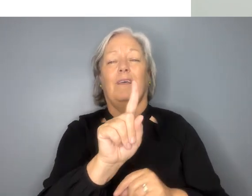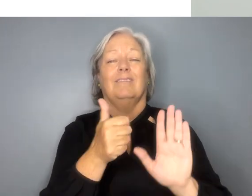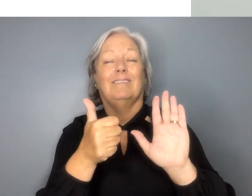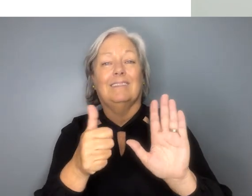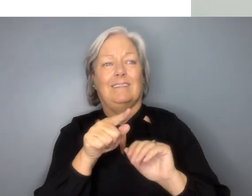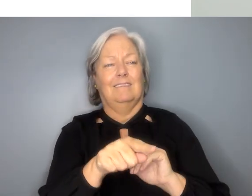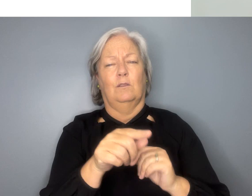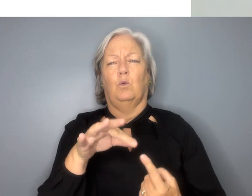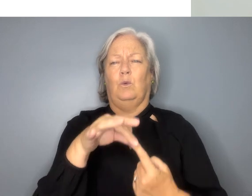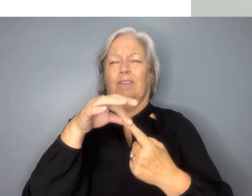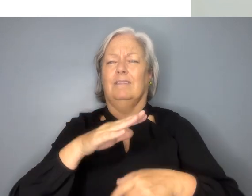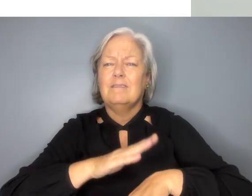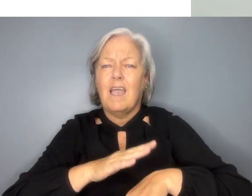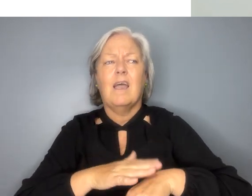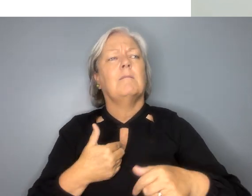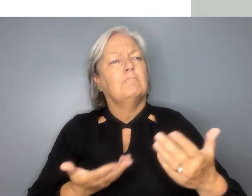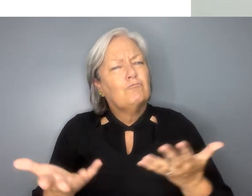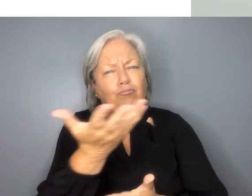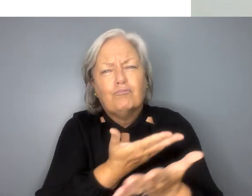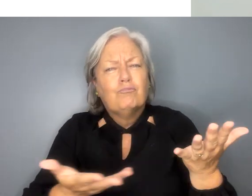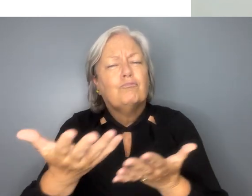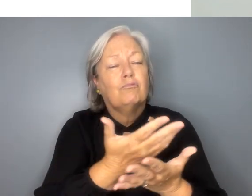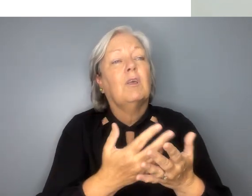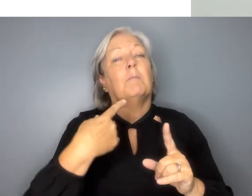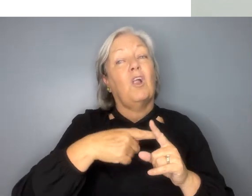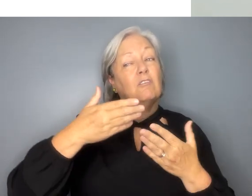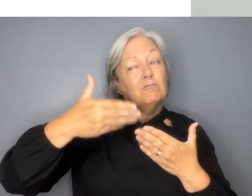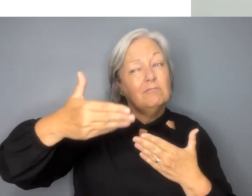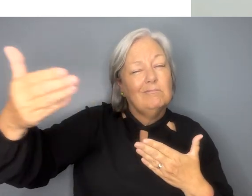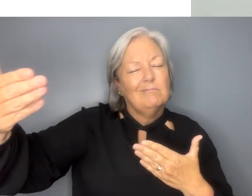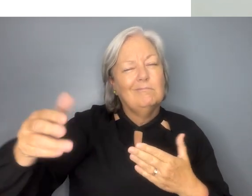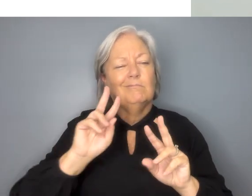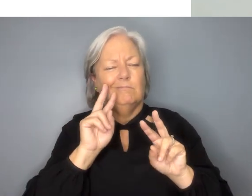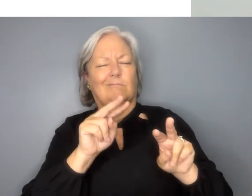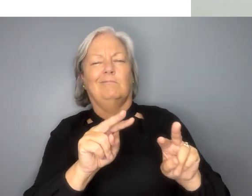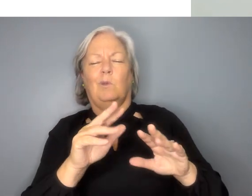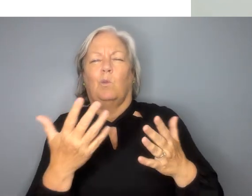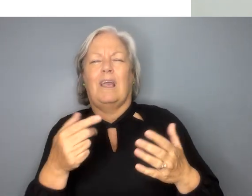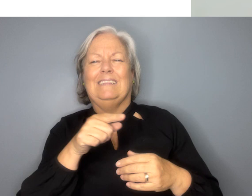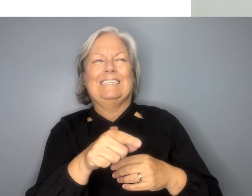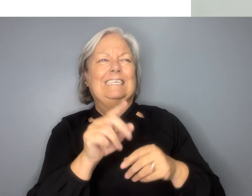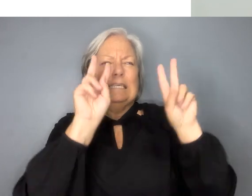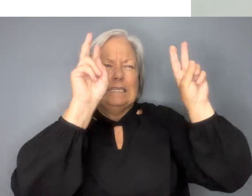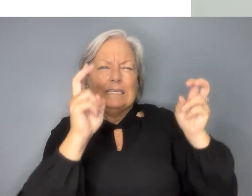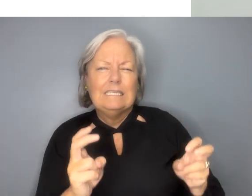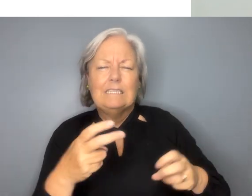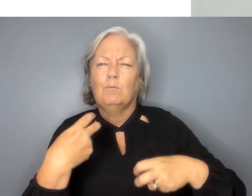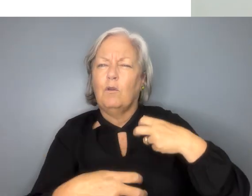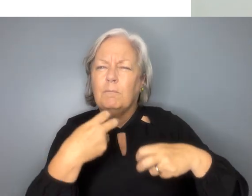unique position to continue this dialogue and begin to, in the coming years, to address some of these concerns